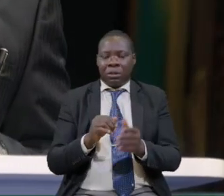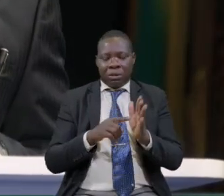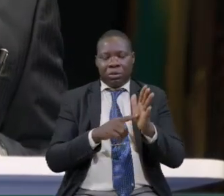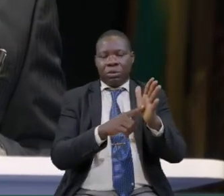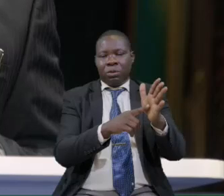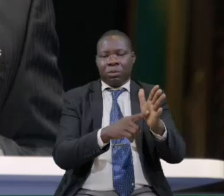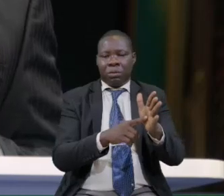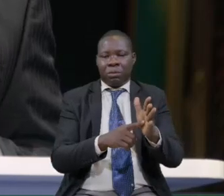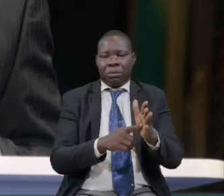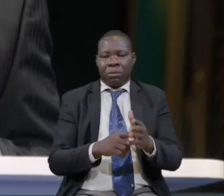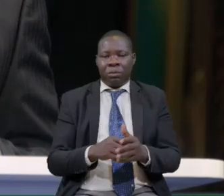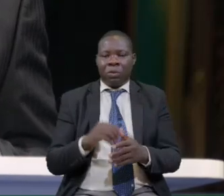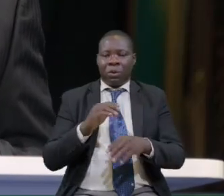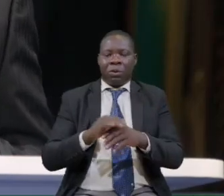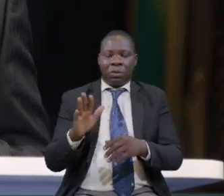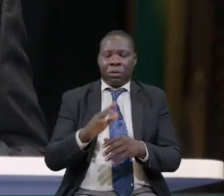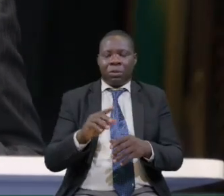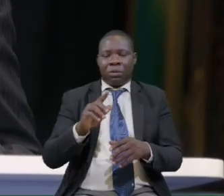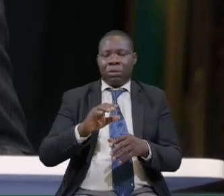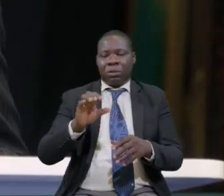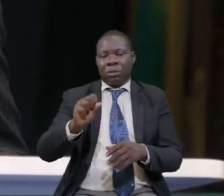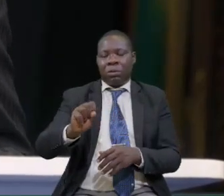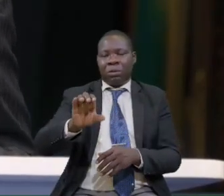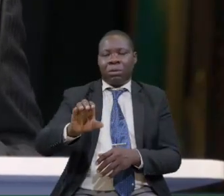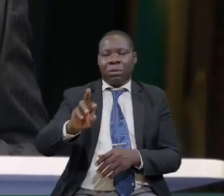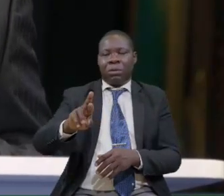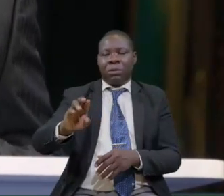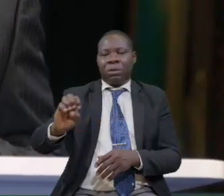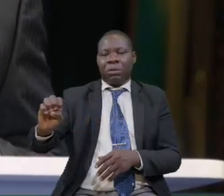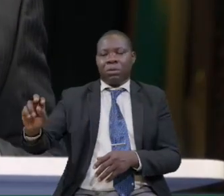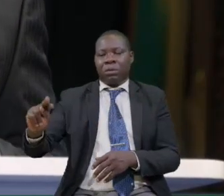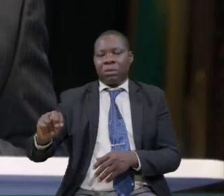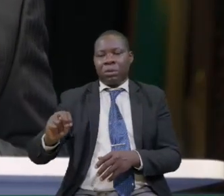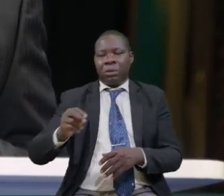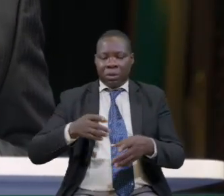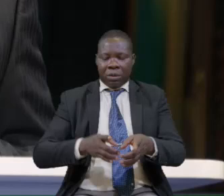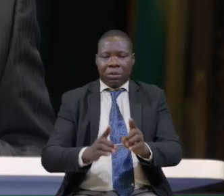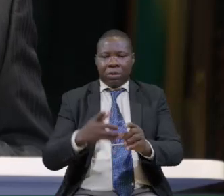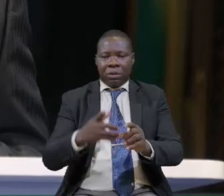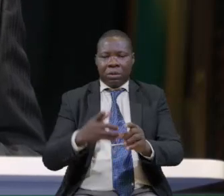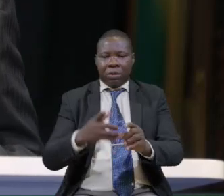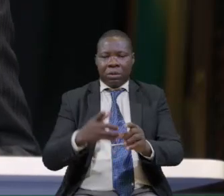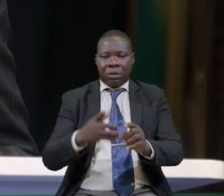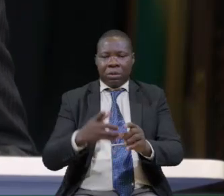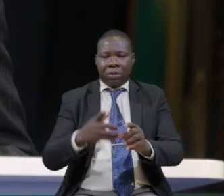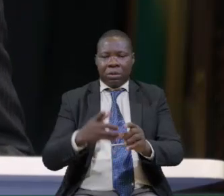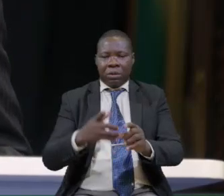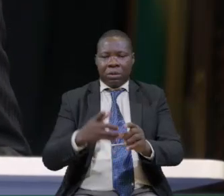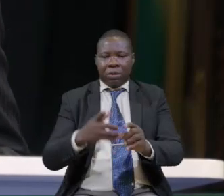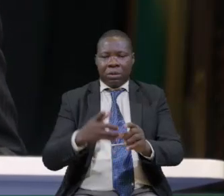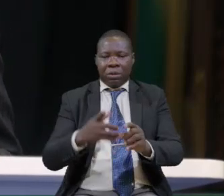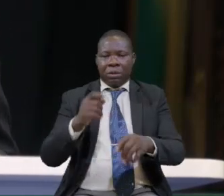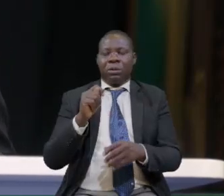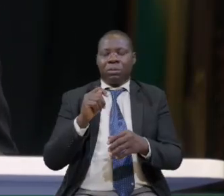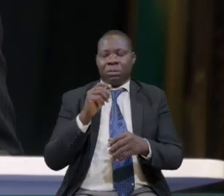on your screen during the time of the ministration.